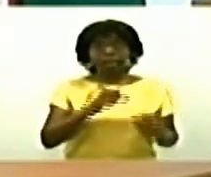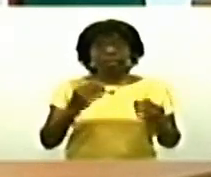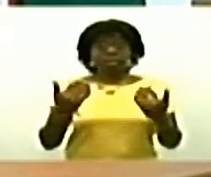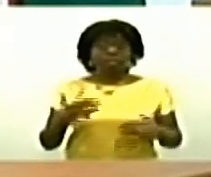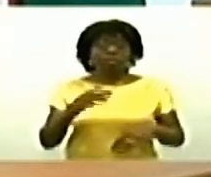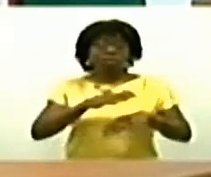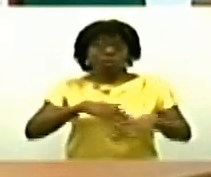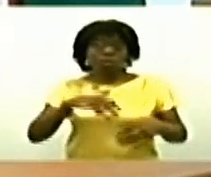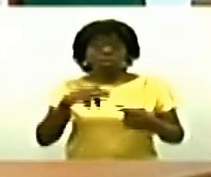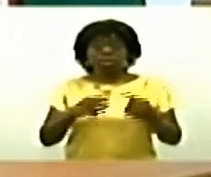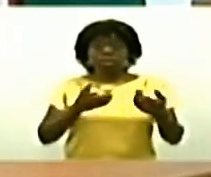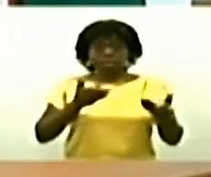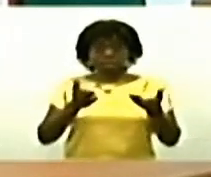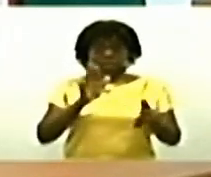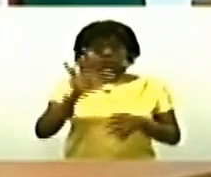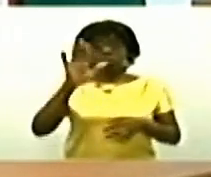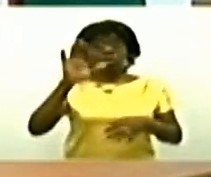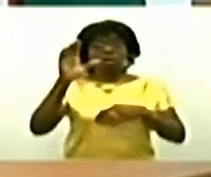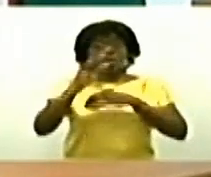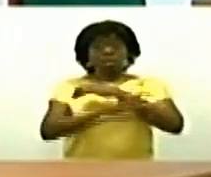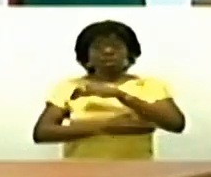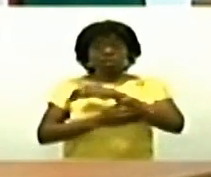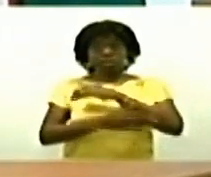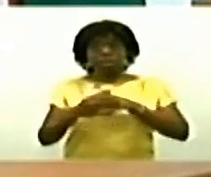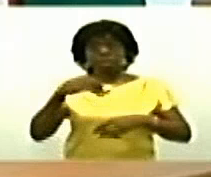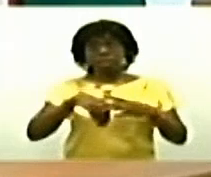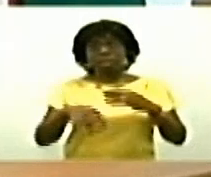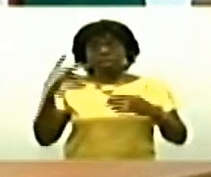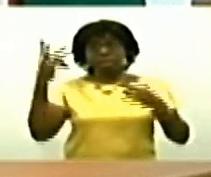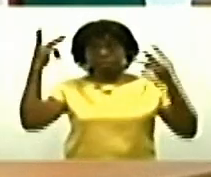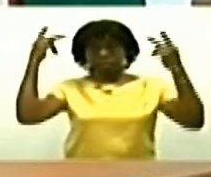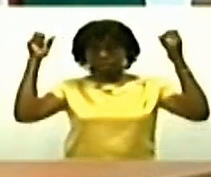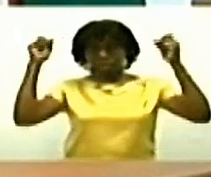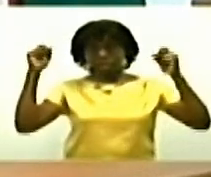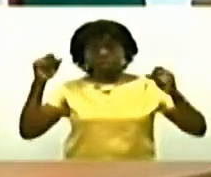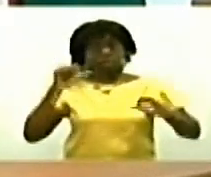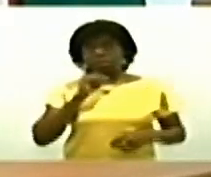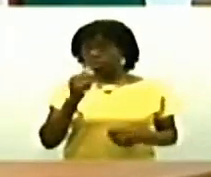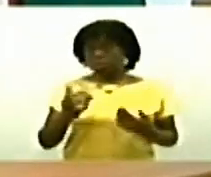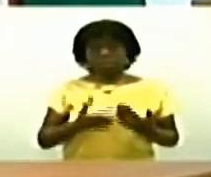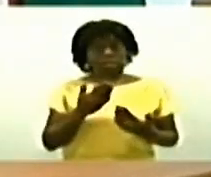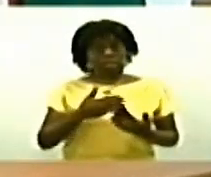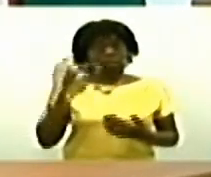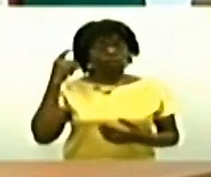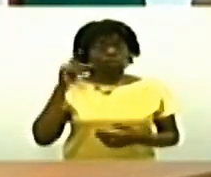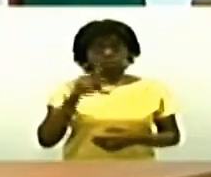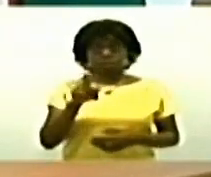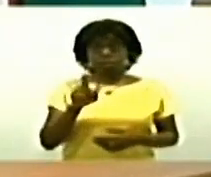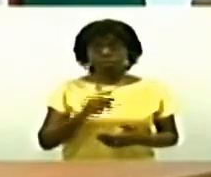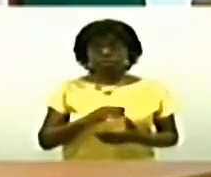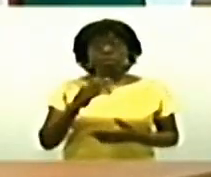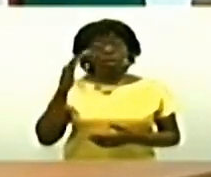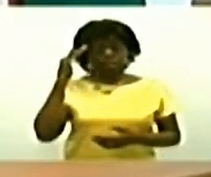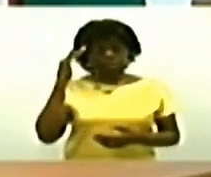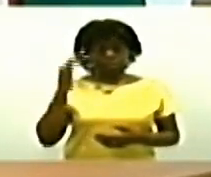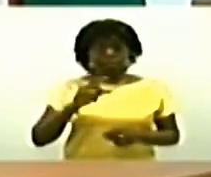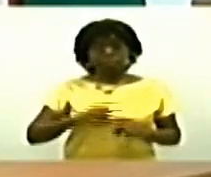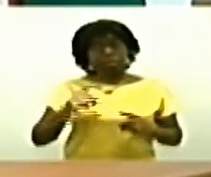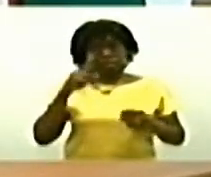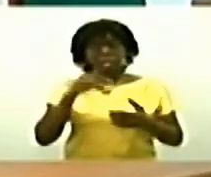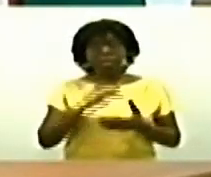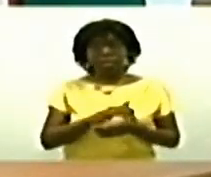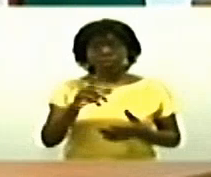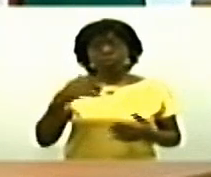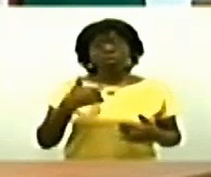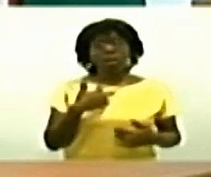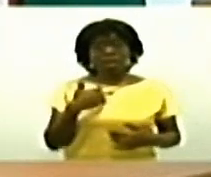called upon to serve your country in the political field. This is not an easy journey for you, I know. But I believe that you have